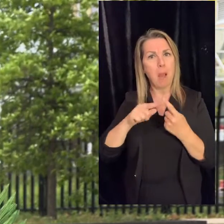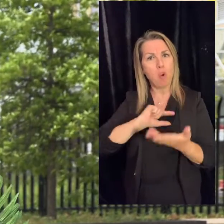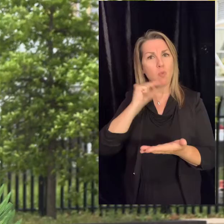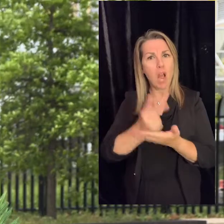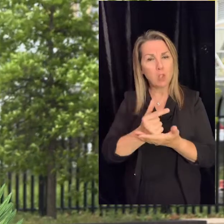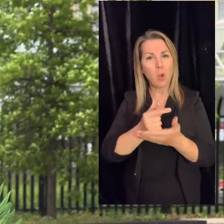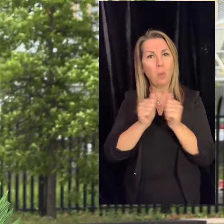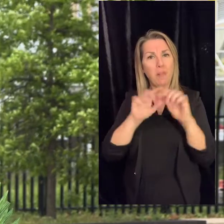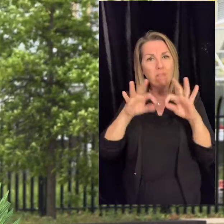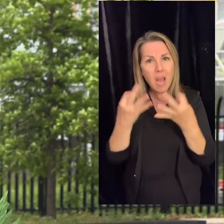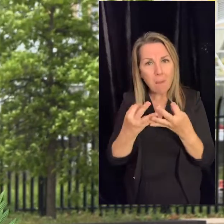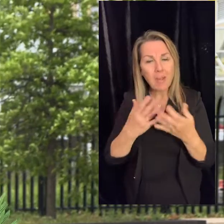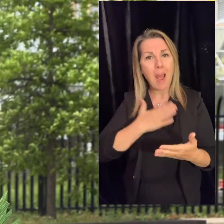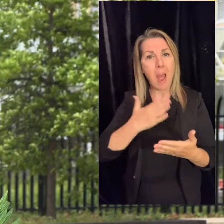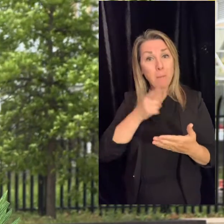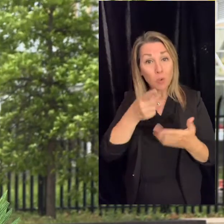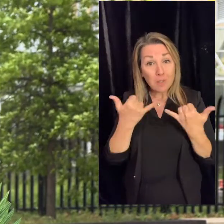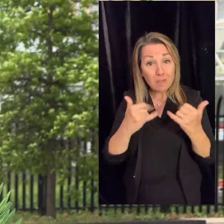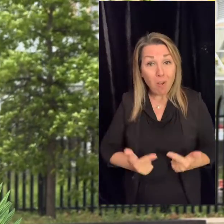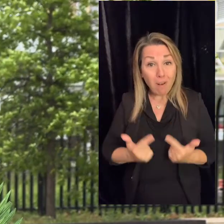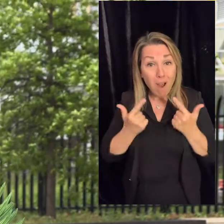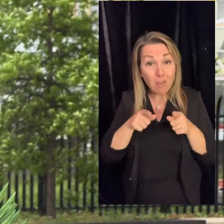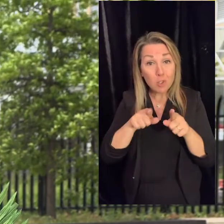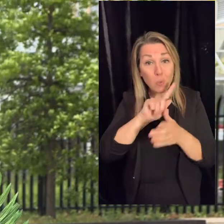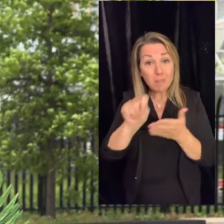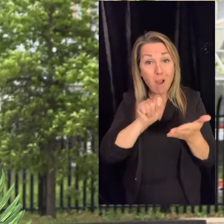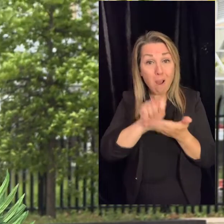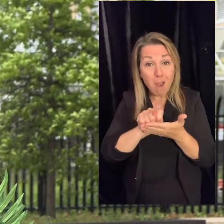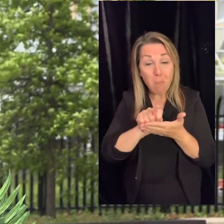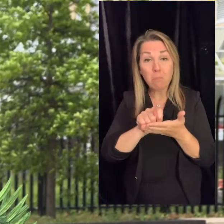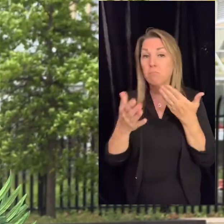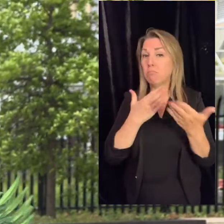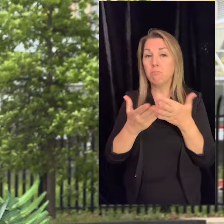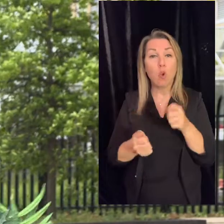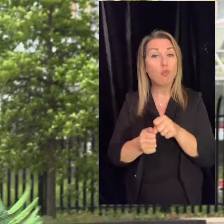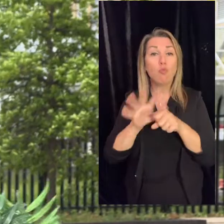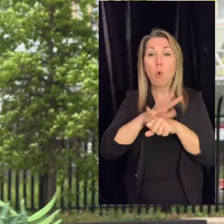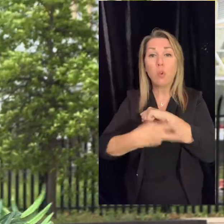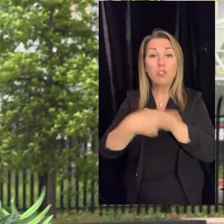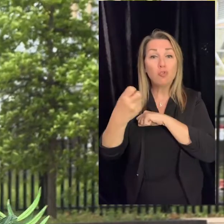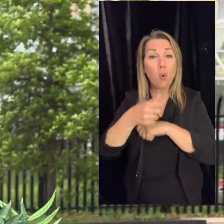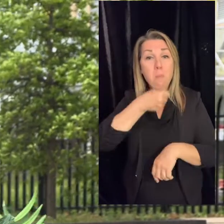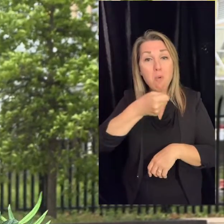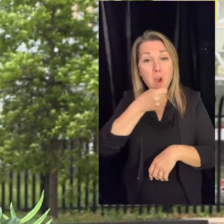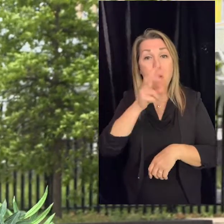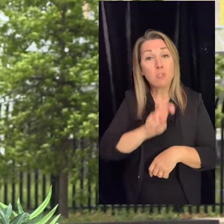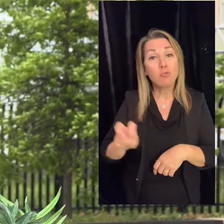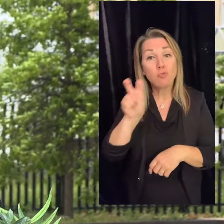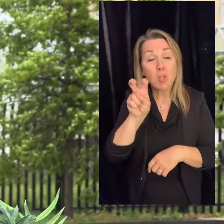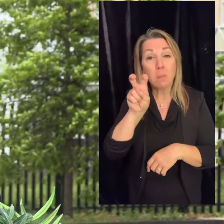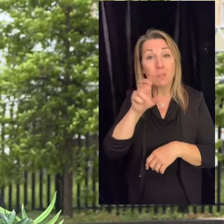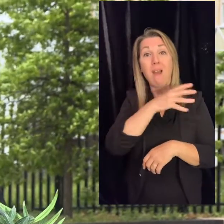that hold you back from being happy that you're alive in this time. Because while Corona took away our prom, trips, and physical ceremony, it gave